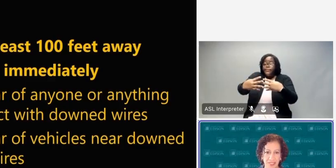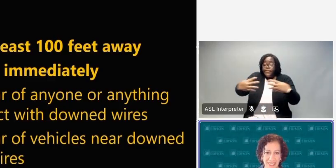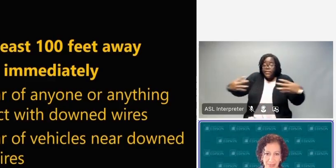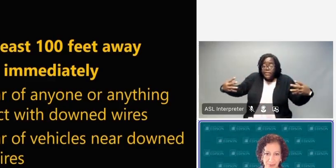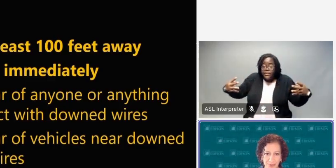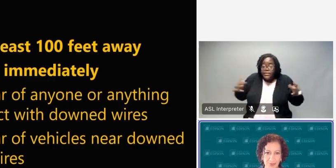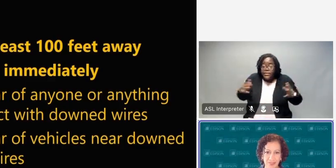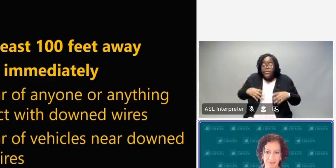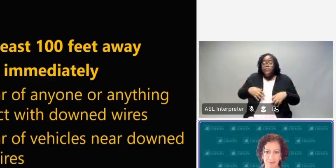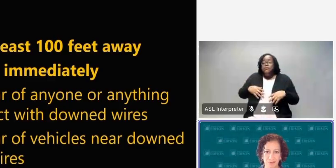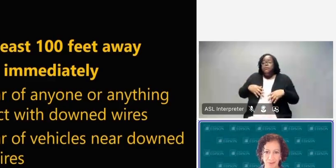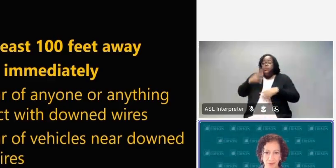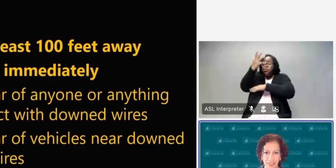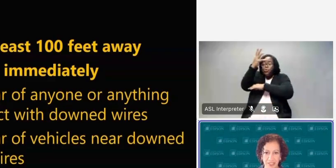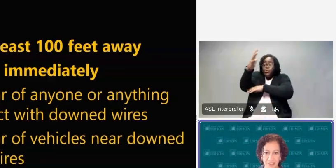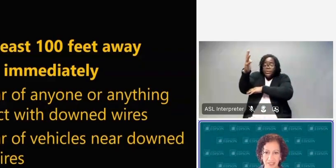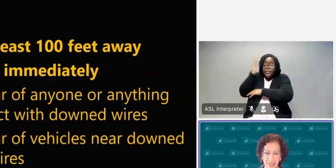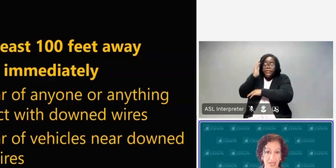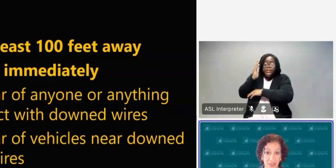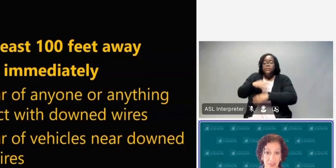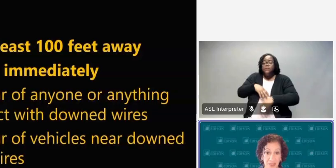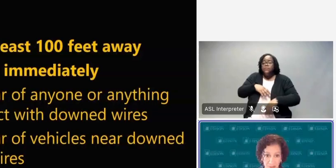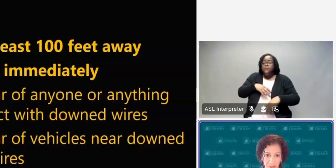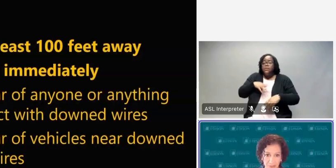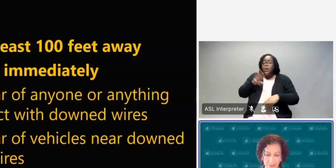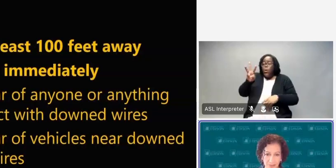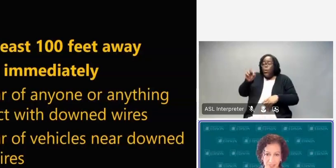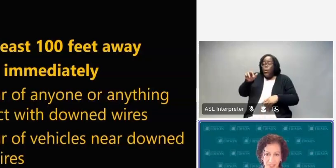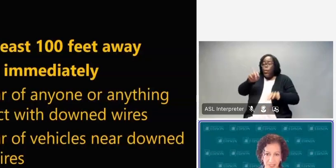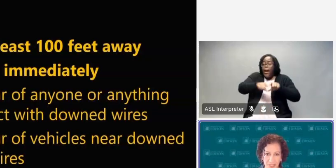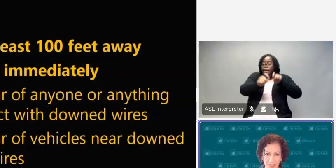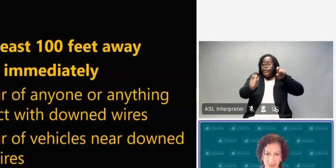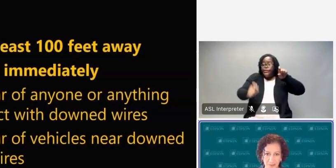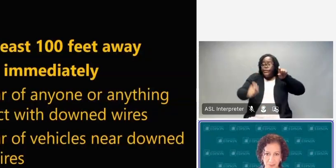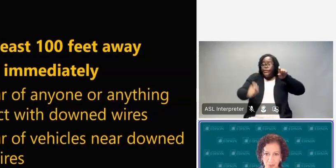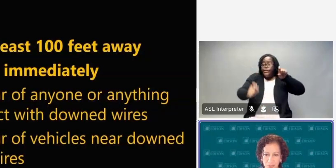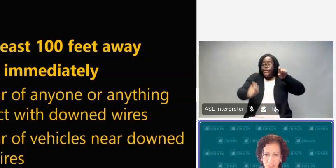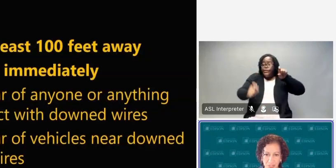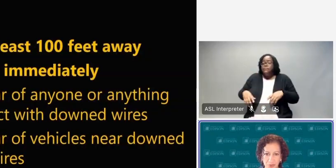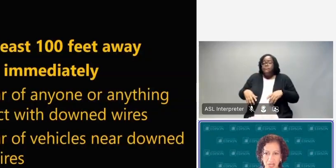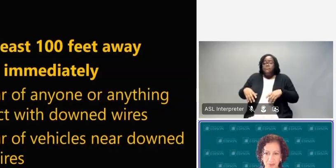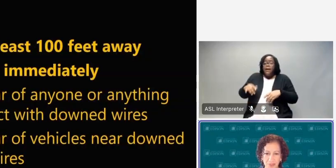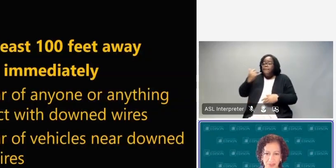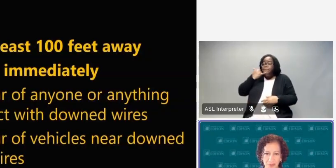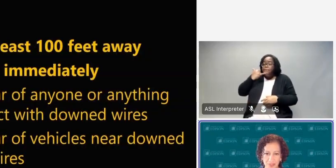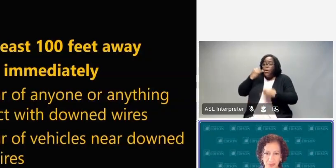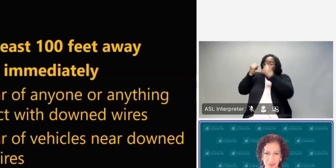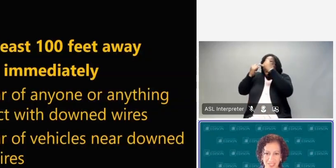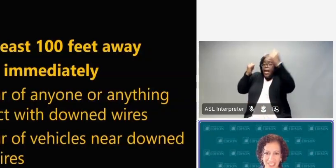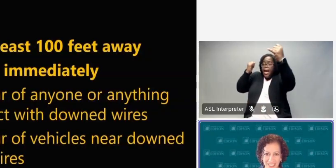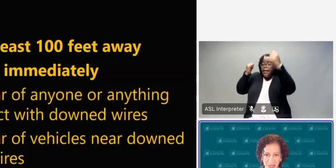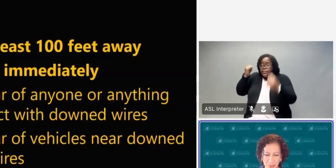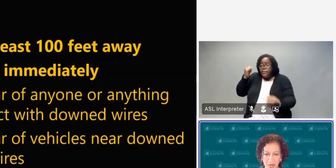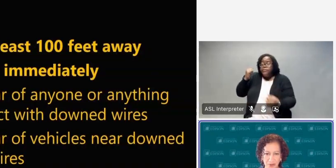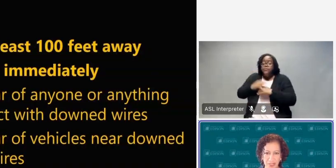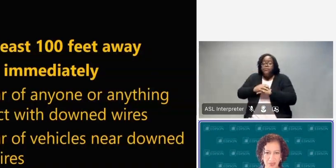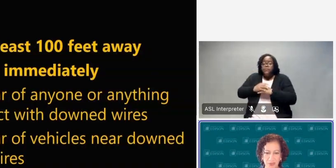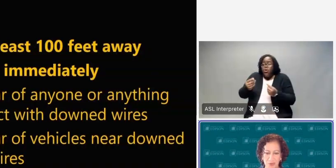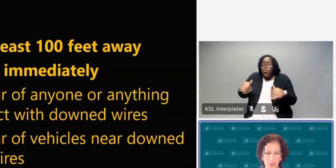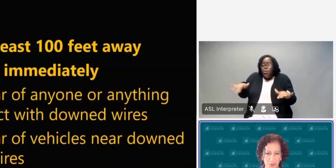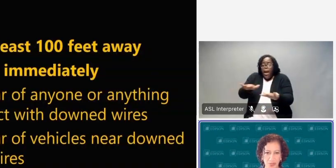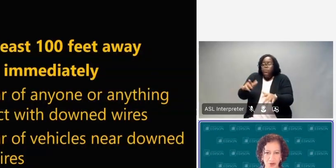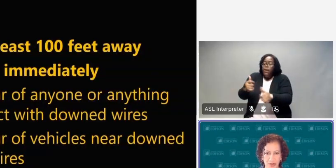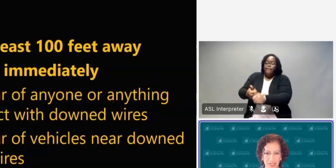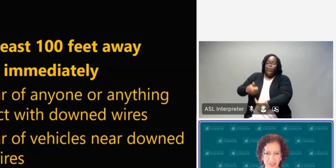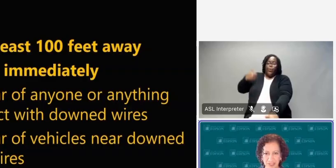trees, cables, phone lines, and the ground. We appreciate your help as you see any downed power lines,